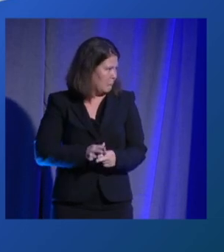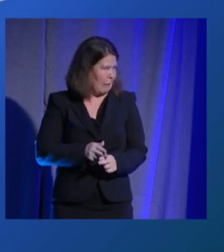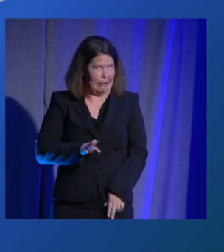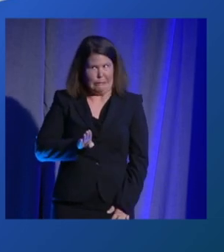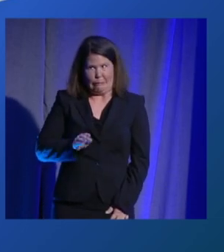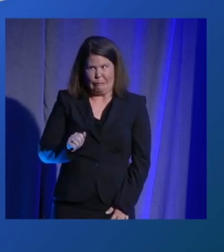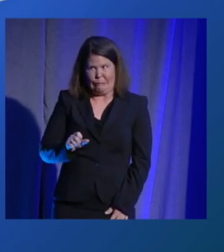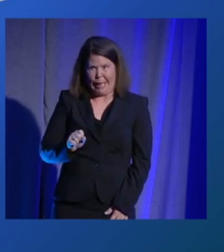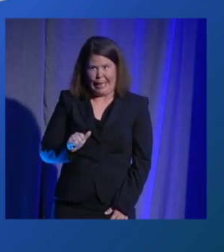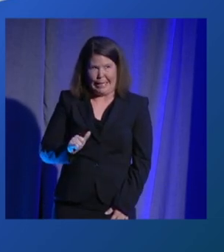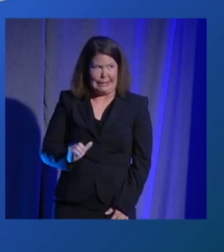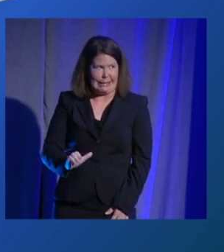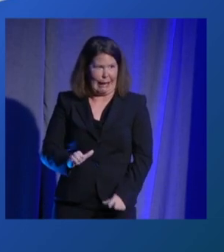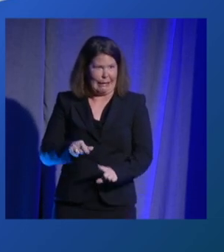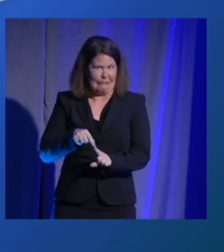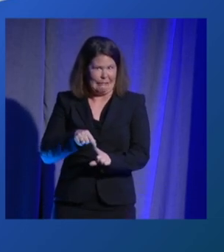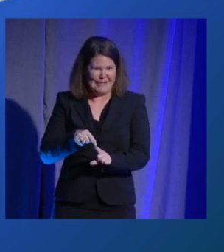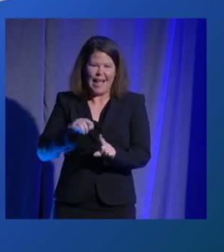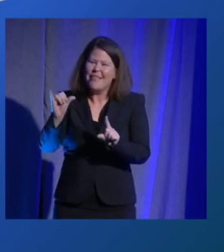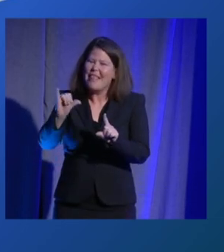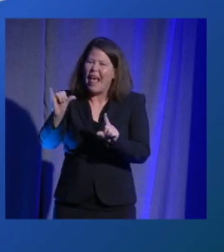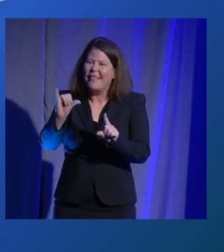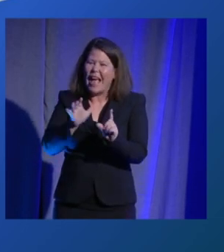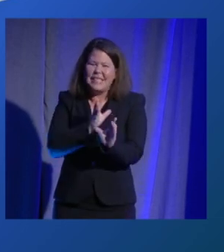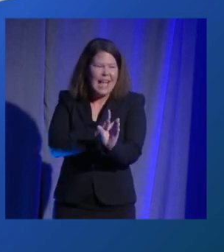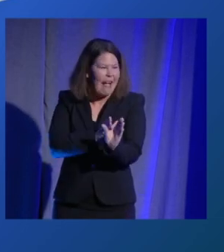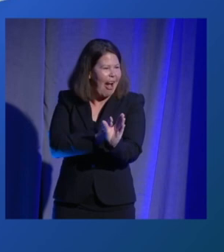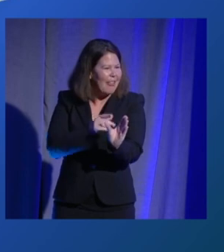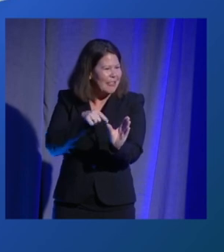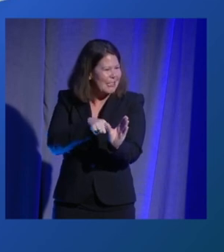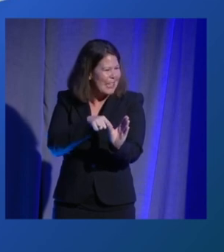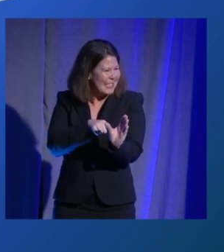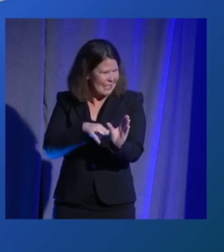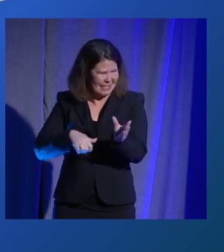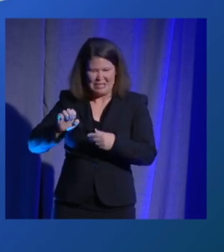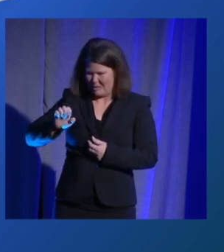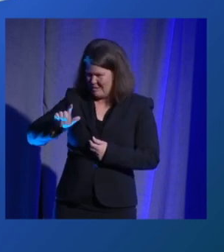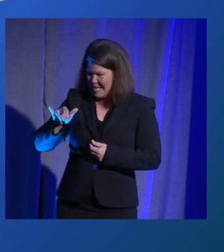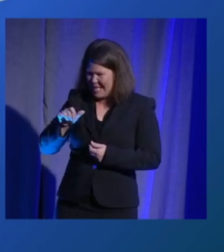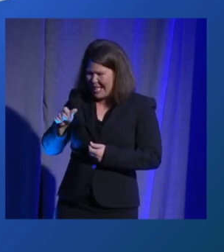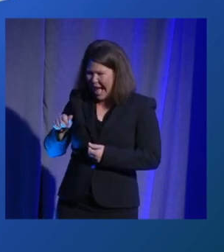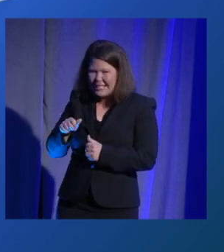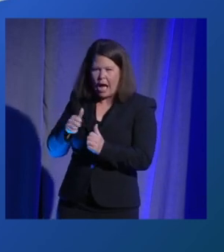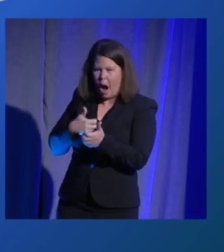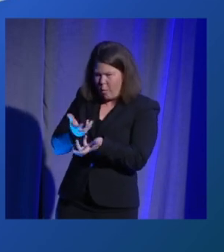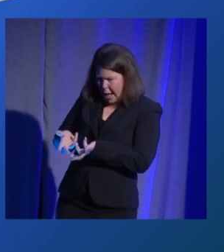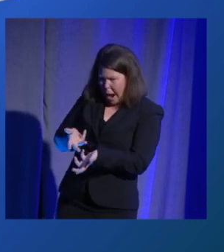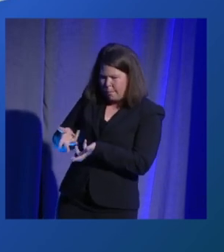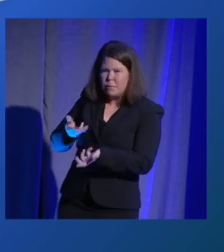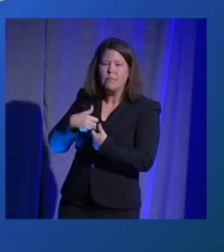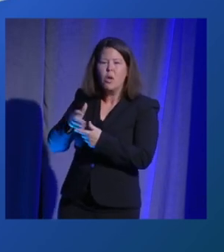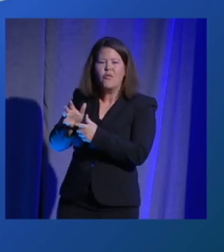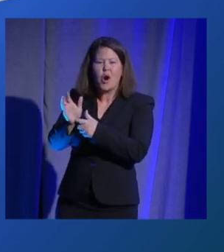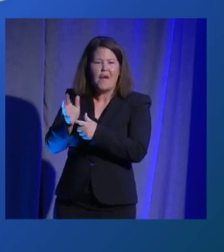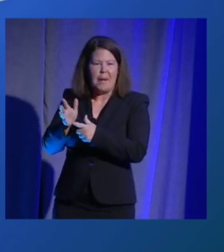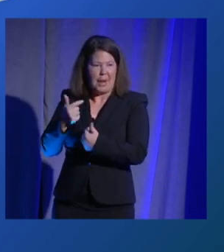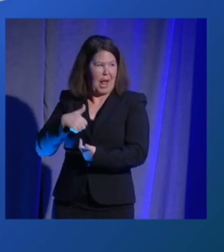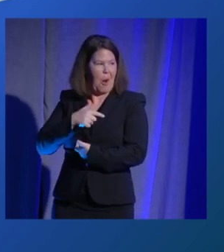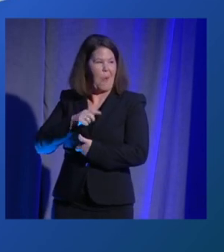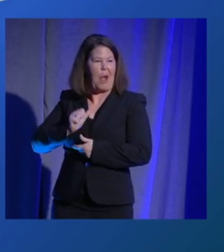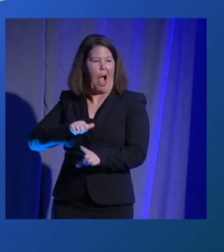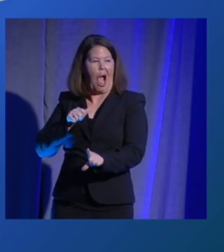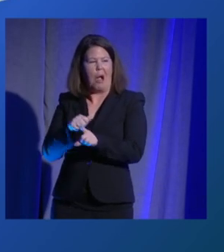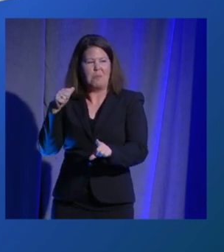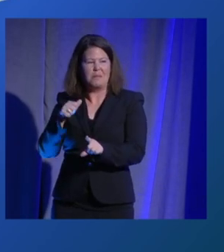mimic a psychologist and we interacted with it and for about five minutes it could fool you that it was a